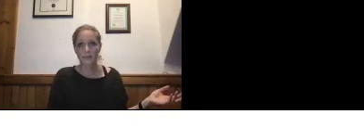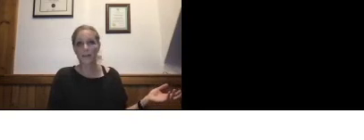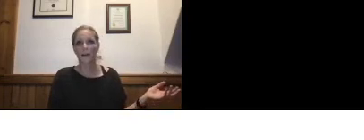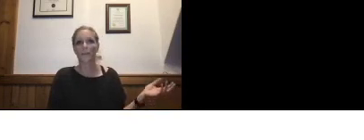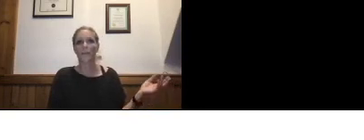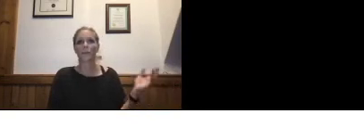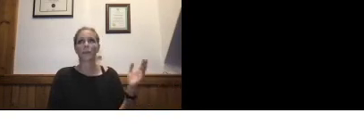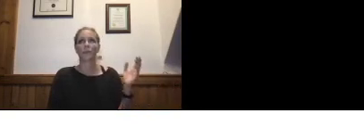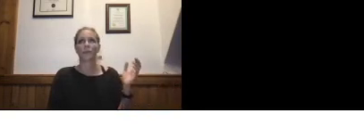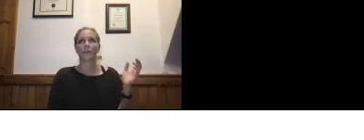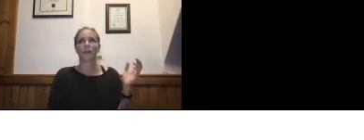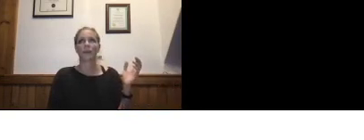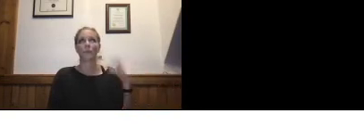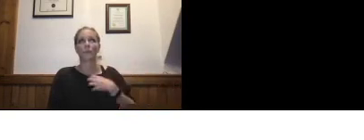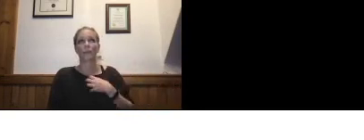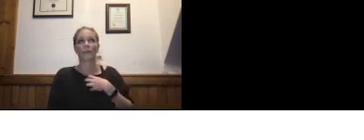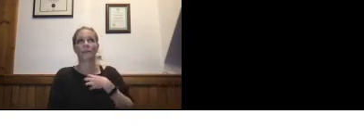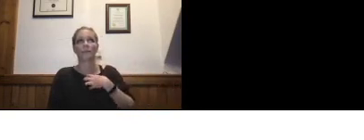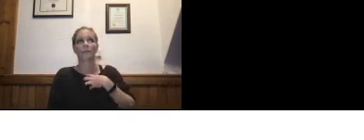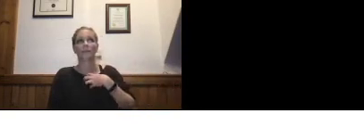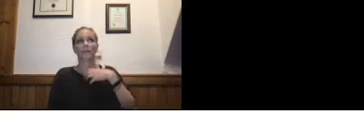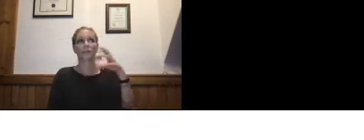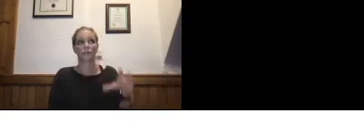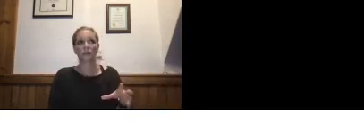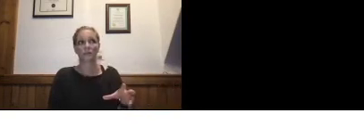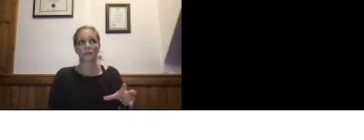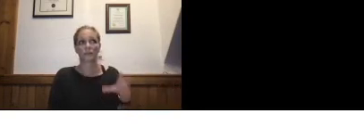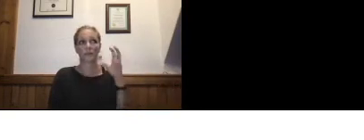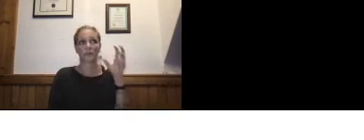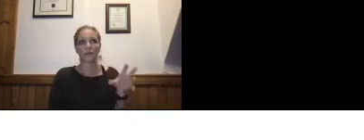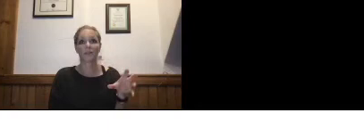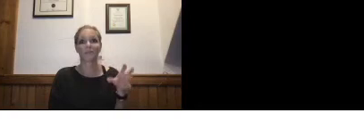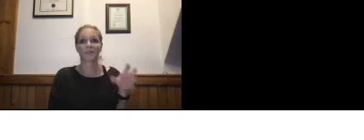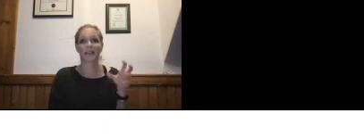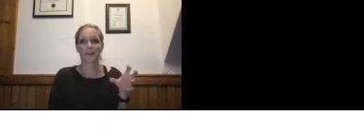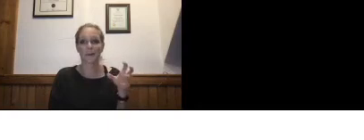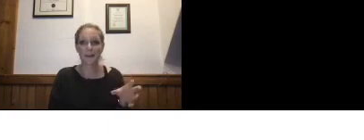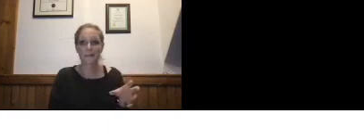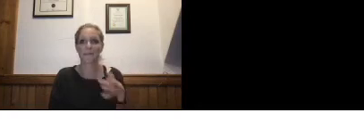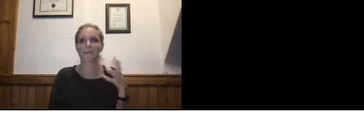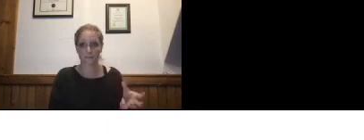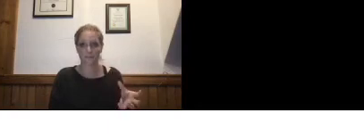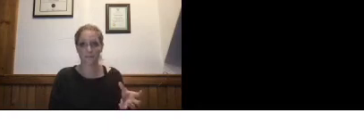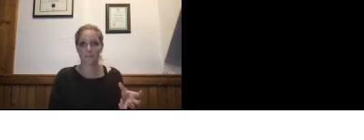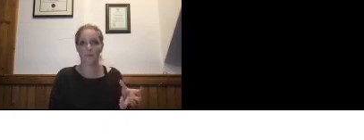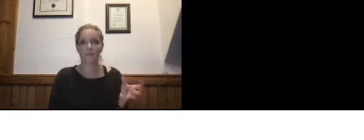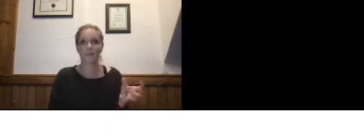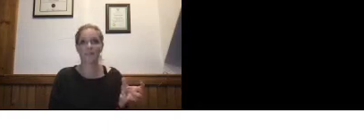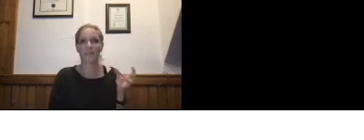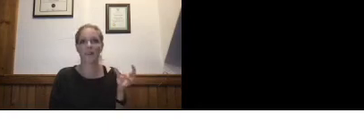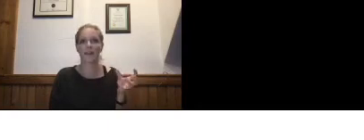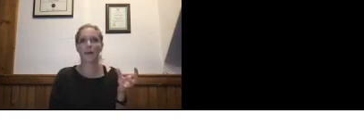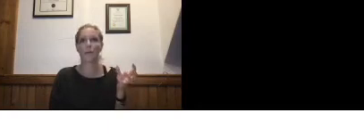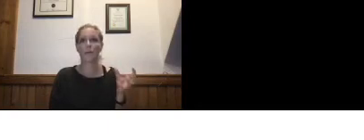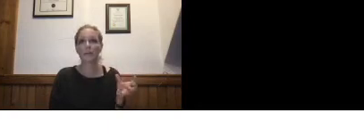decades, then if we can make drugs that target those DNA repair